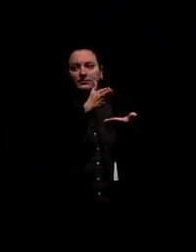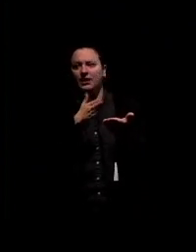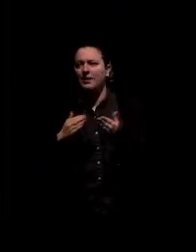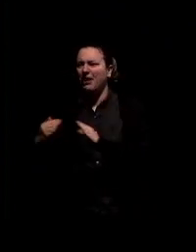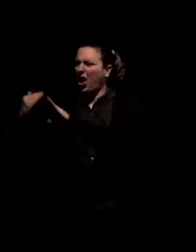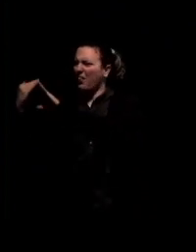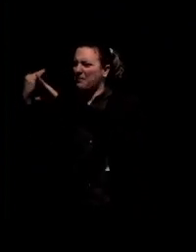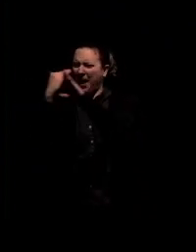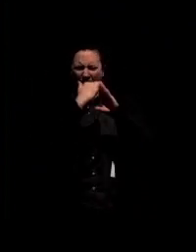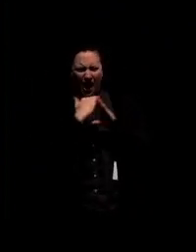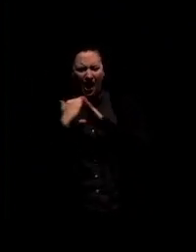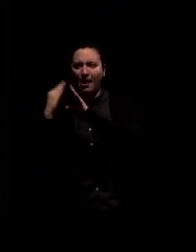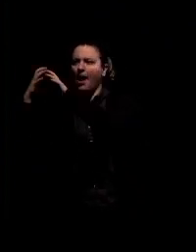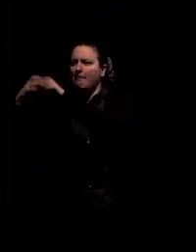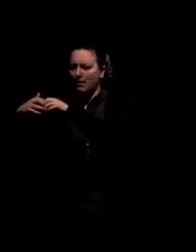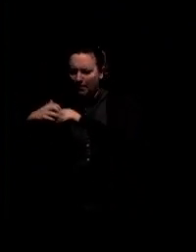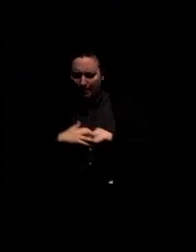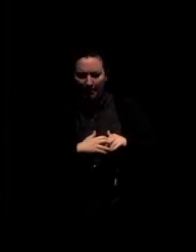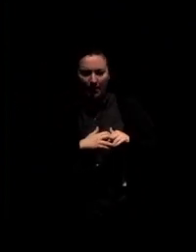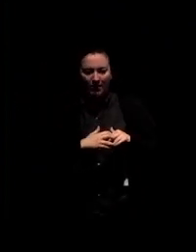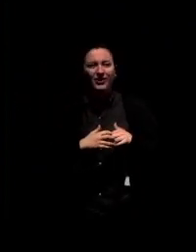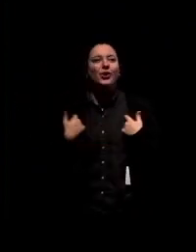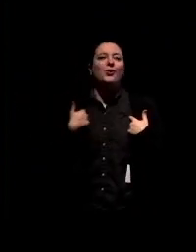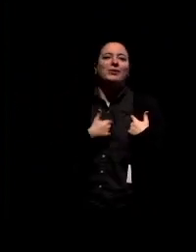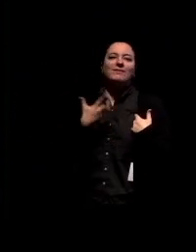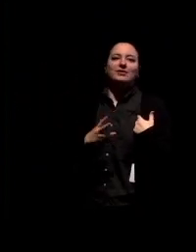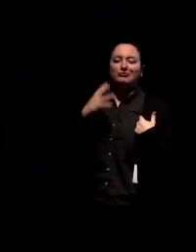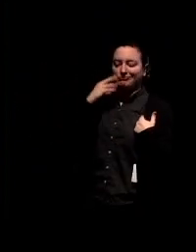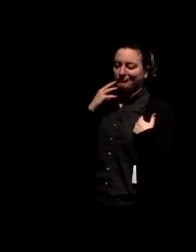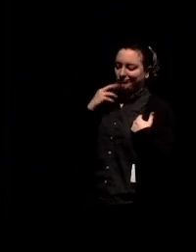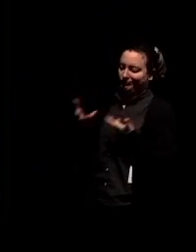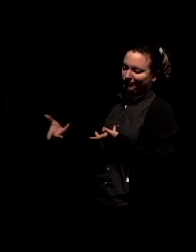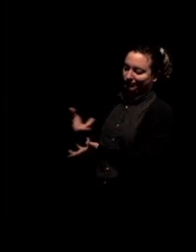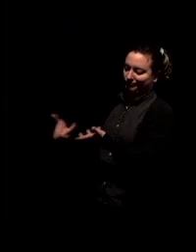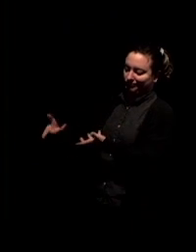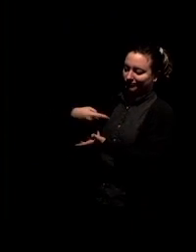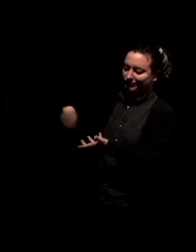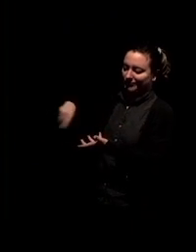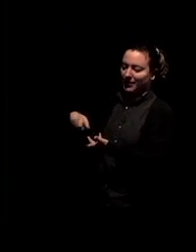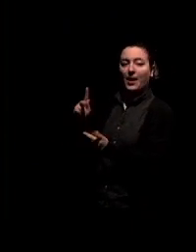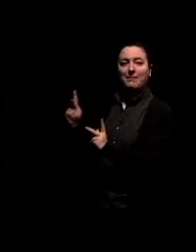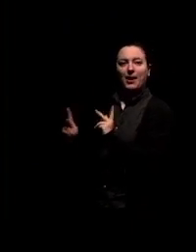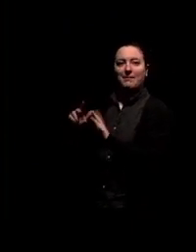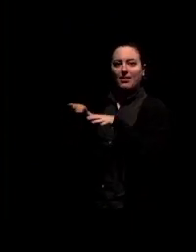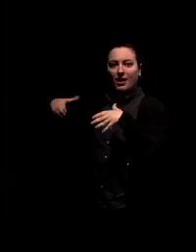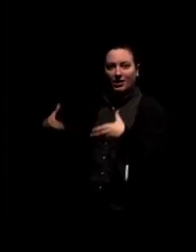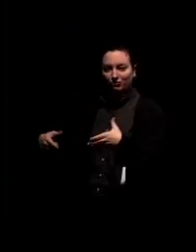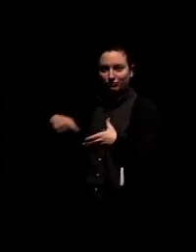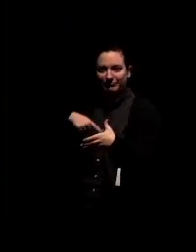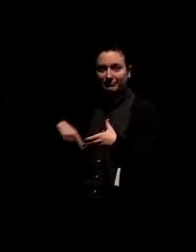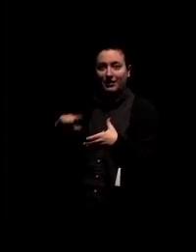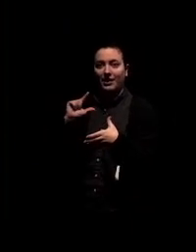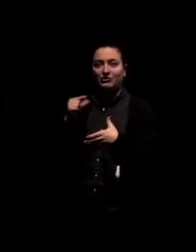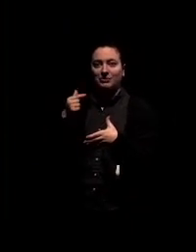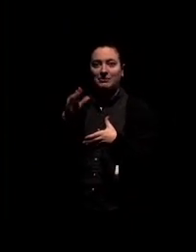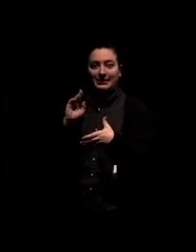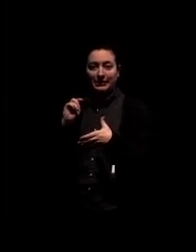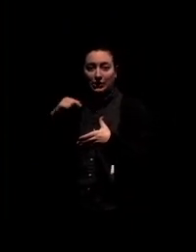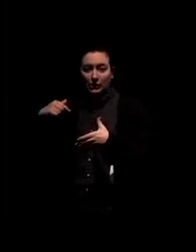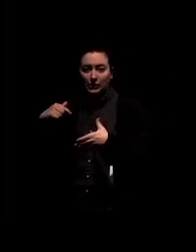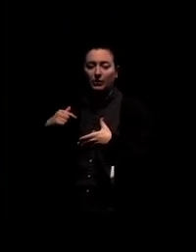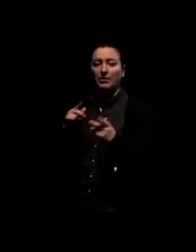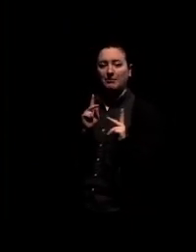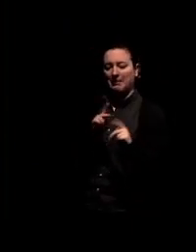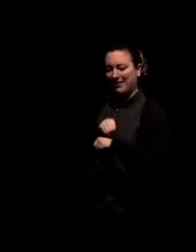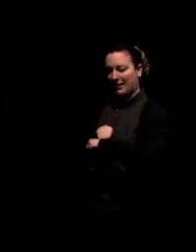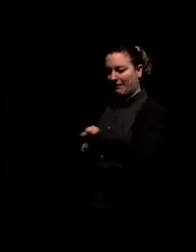populations that we have the experience in and serve every day, LGBTQ people, others affected by HIV, and those with barriers to